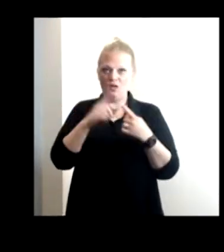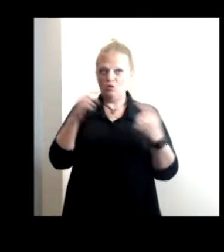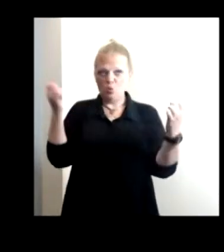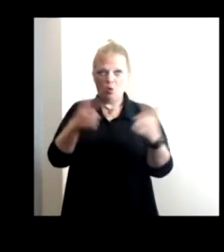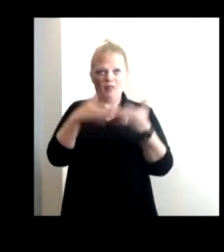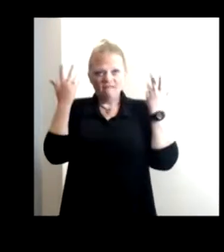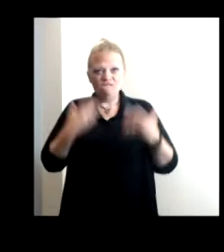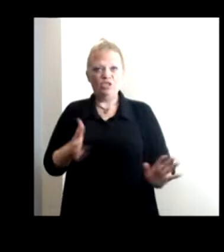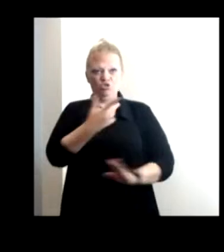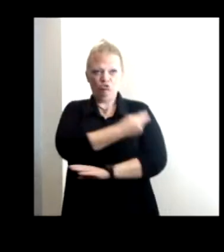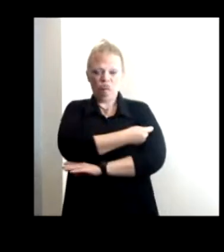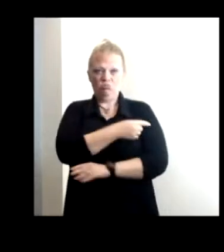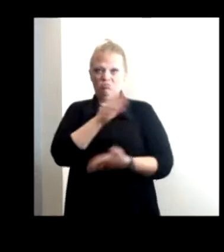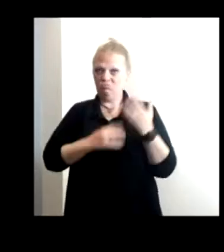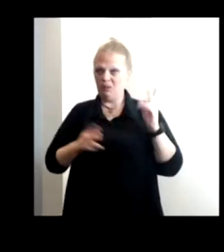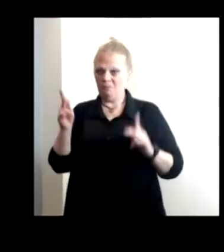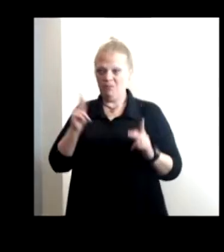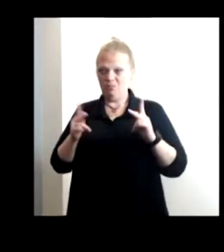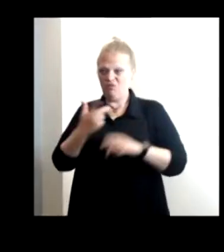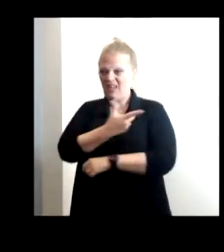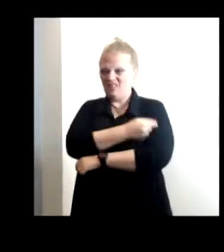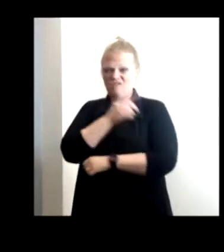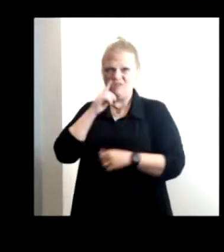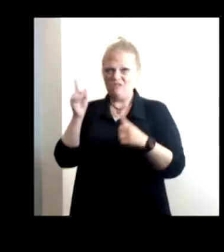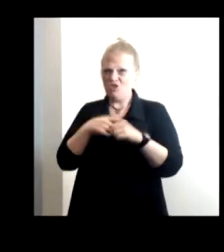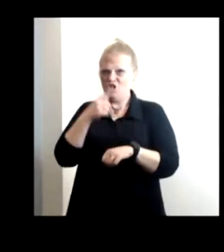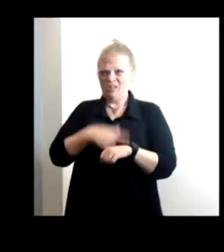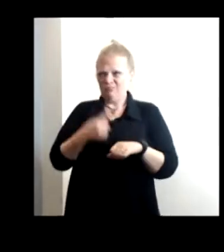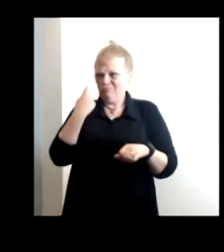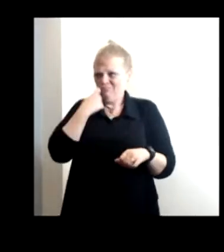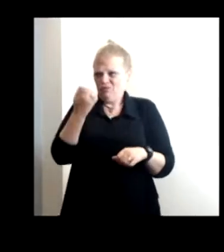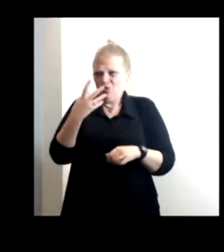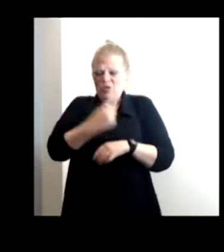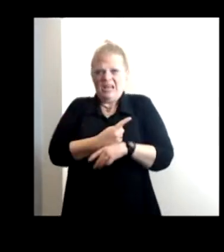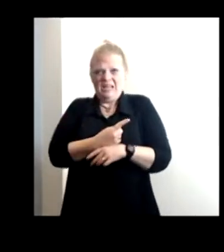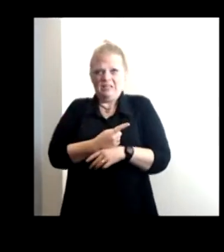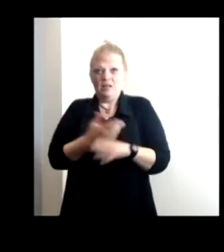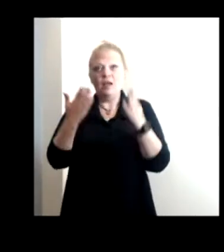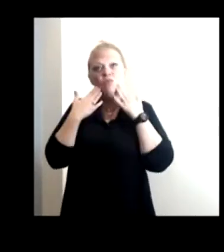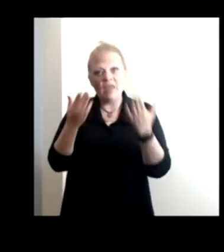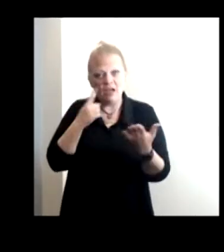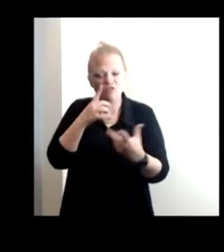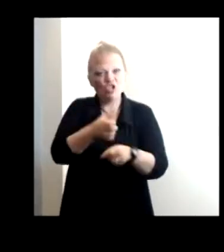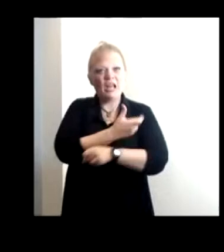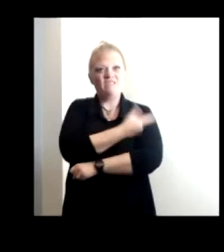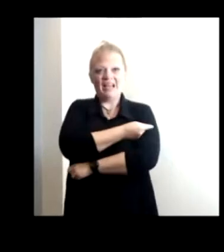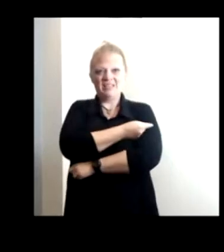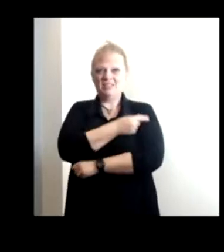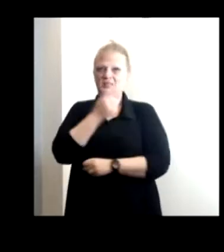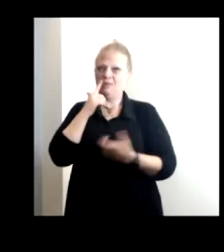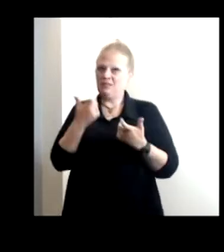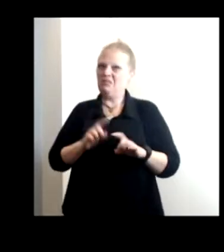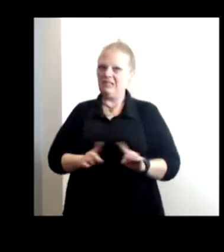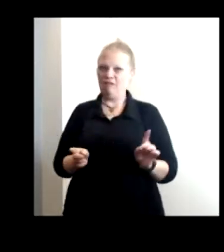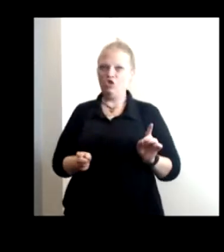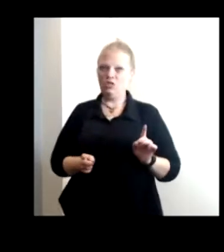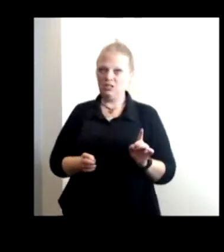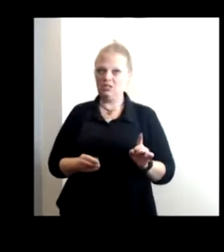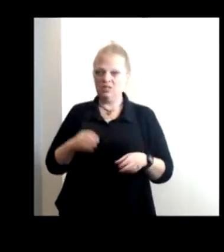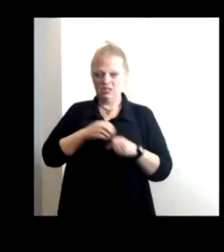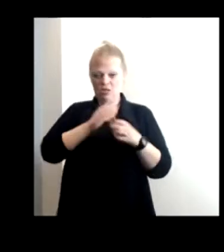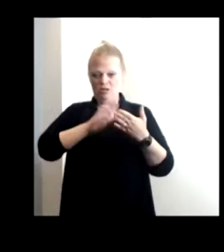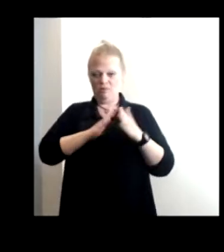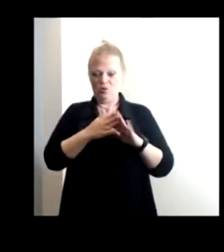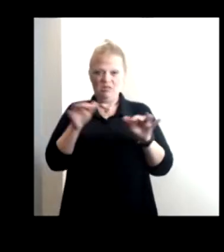who've been vaccinated. Some people got vaccinated for the first time just in the last few days. Thank you for getting vaccinated. It's going to make a big difference in